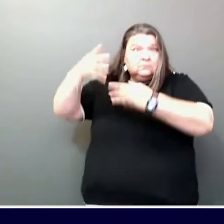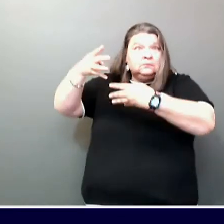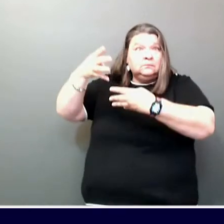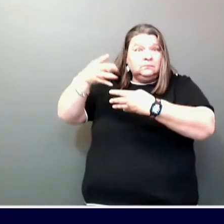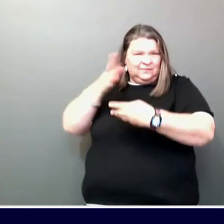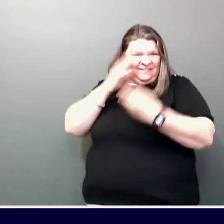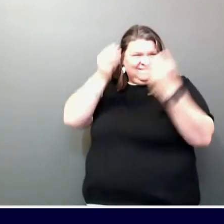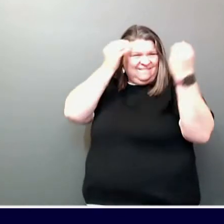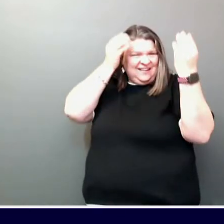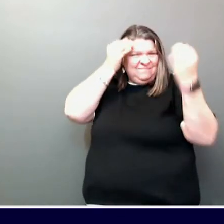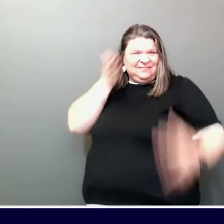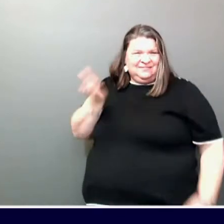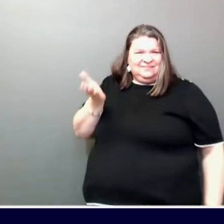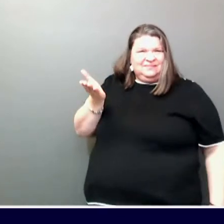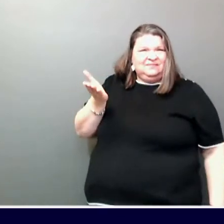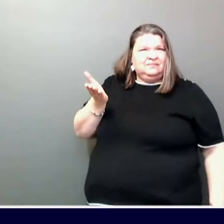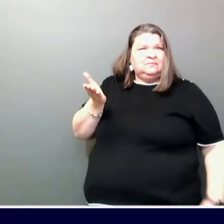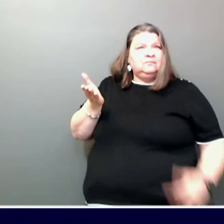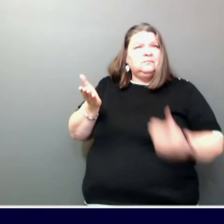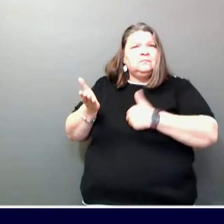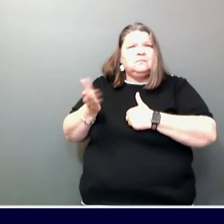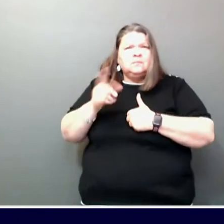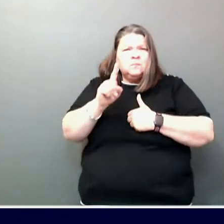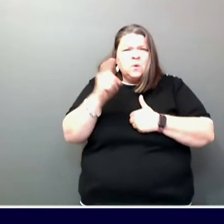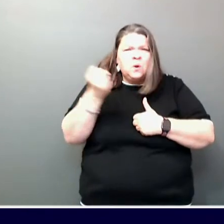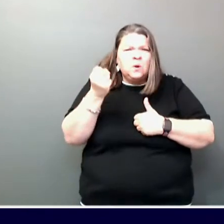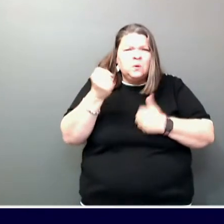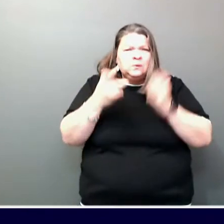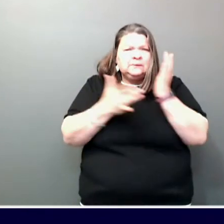Sorry, just 1 second on a technical difficulty.